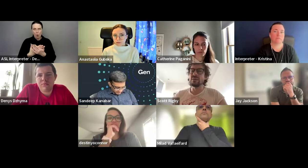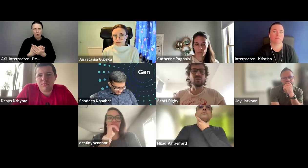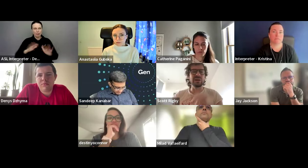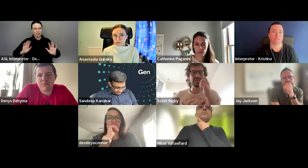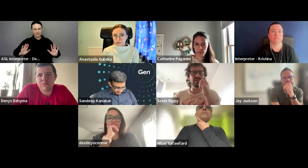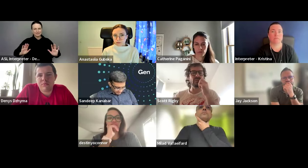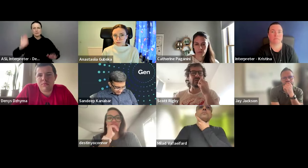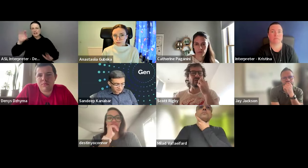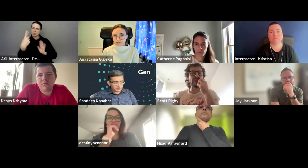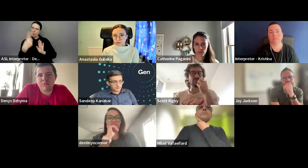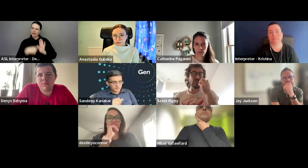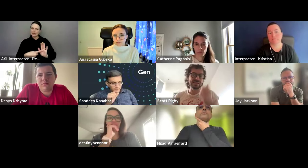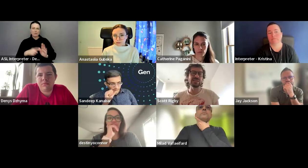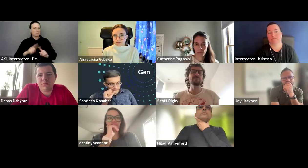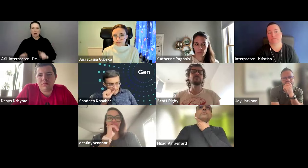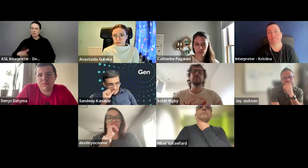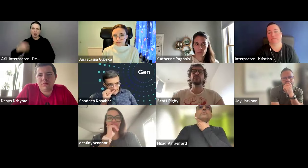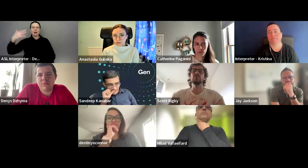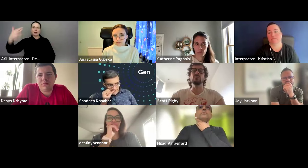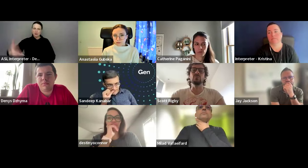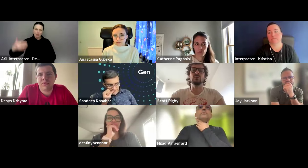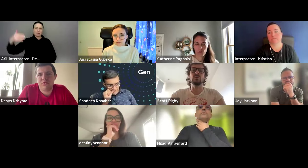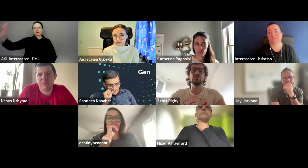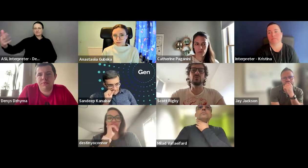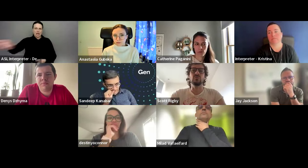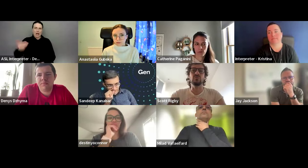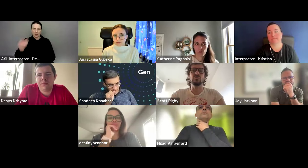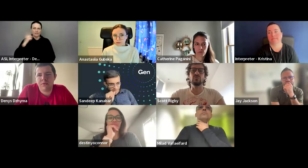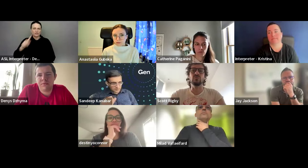one example, but they're very rare.